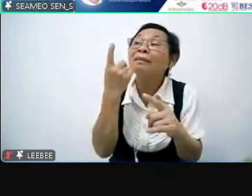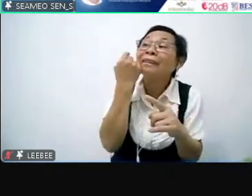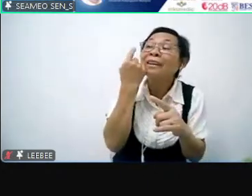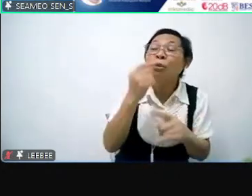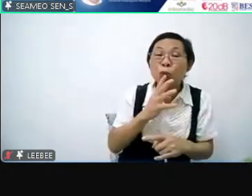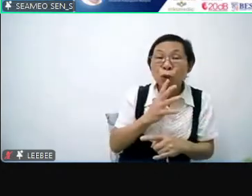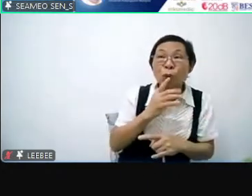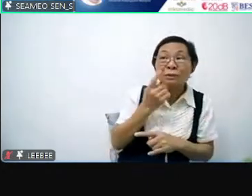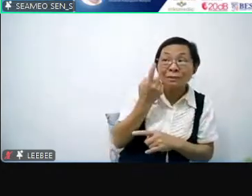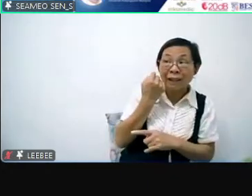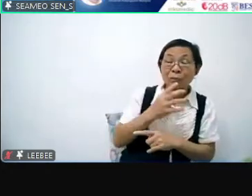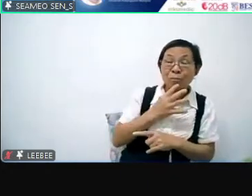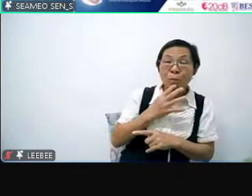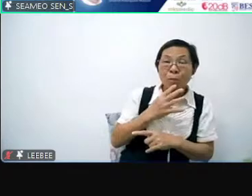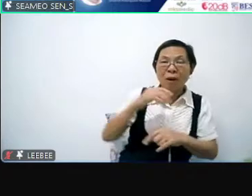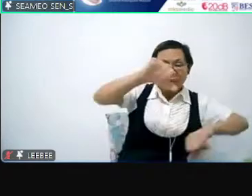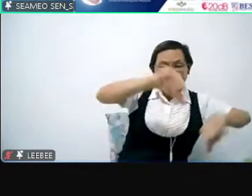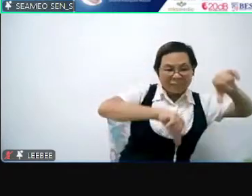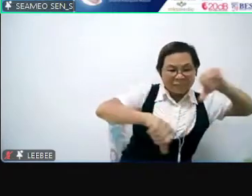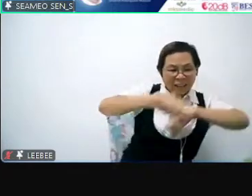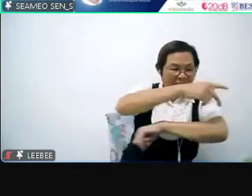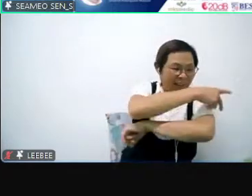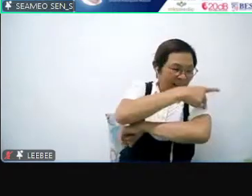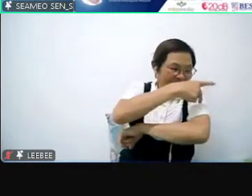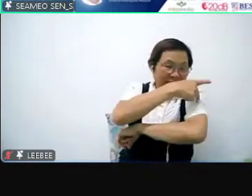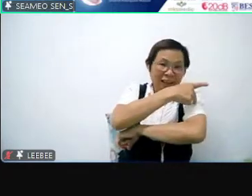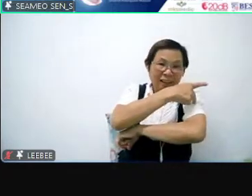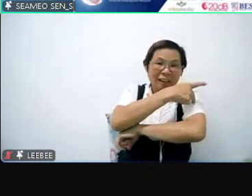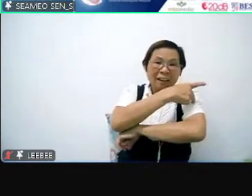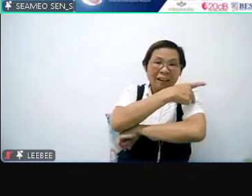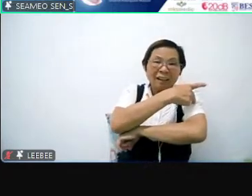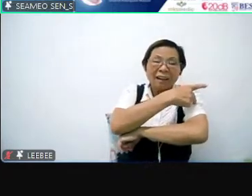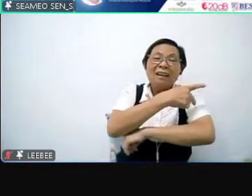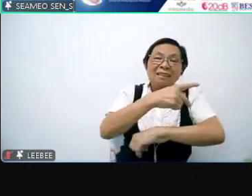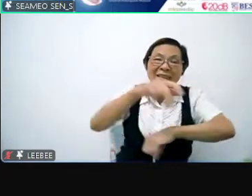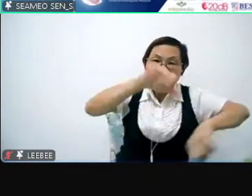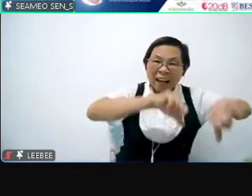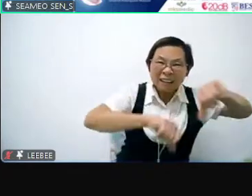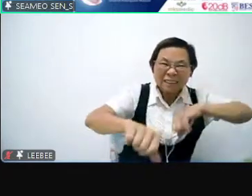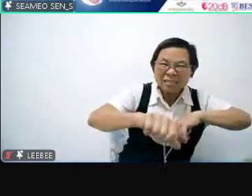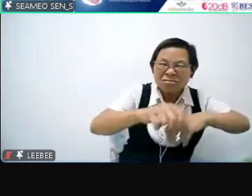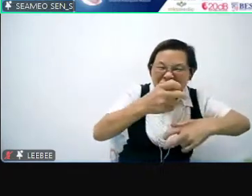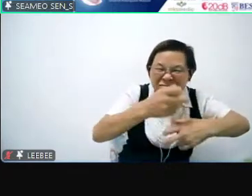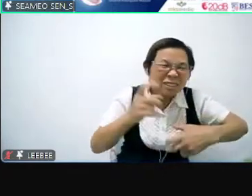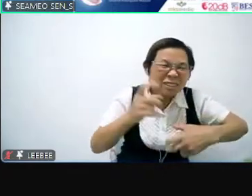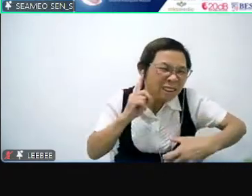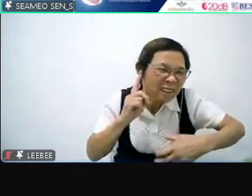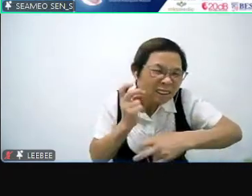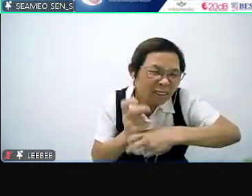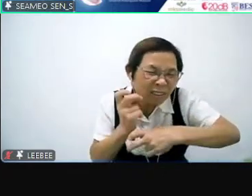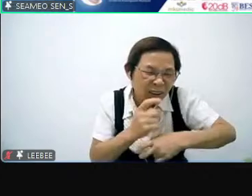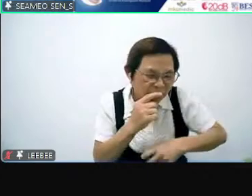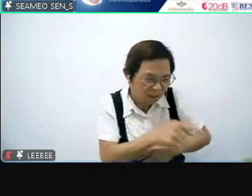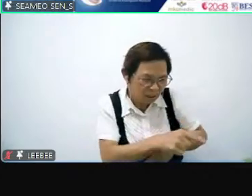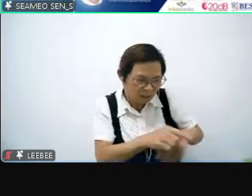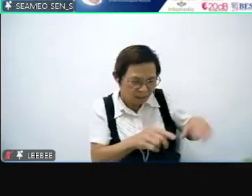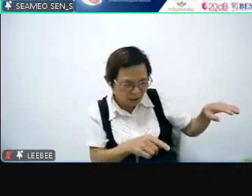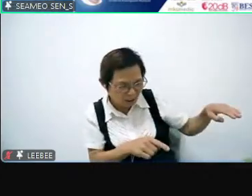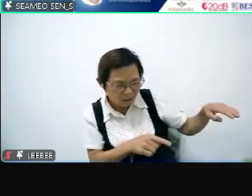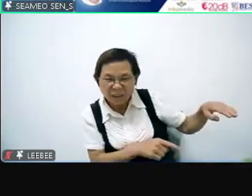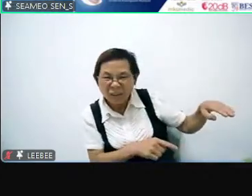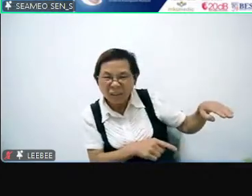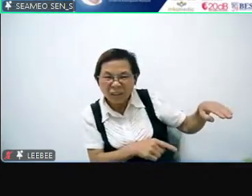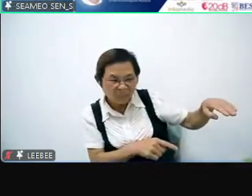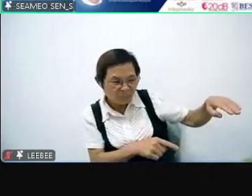about the signs of hearing difficulties. So if you see a child constantly, or a student